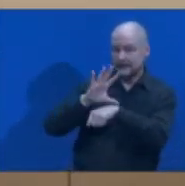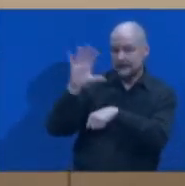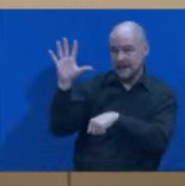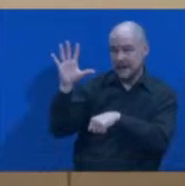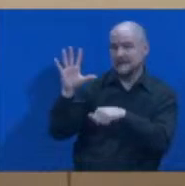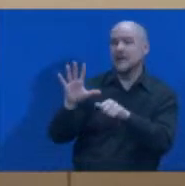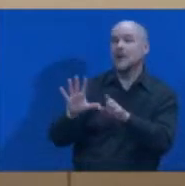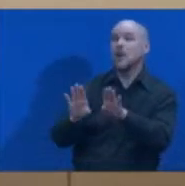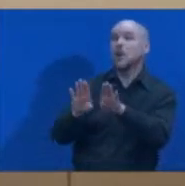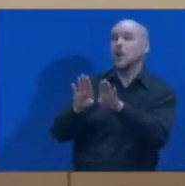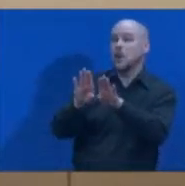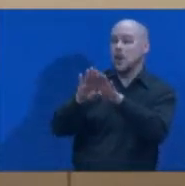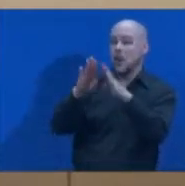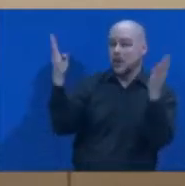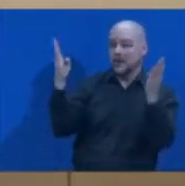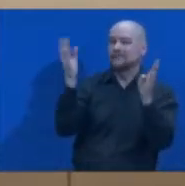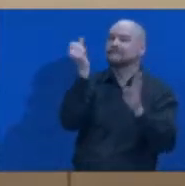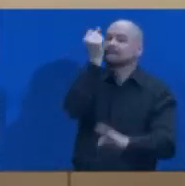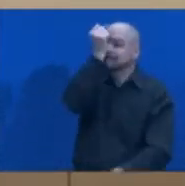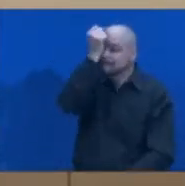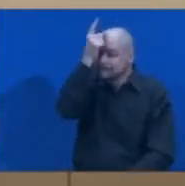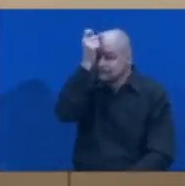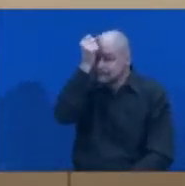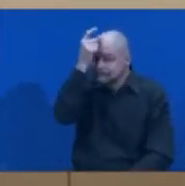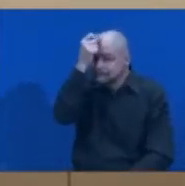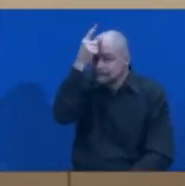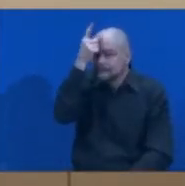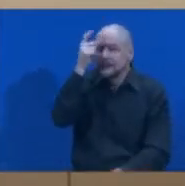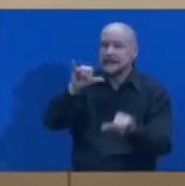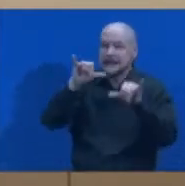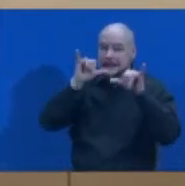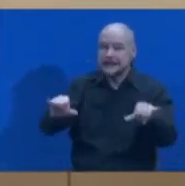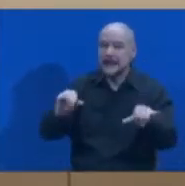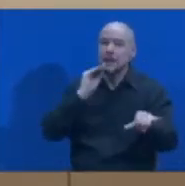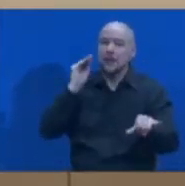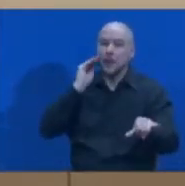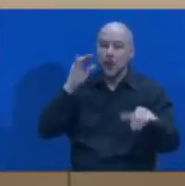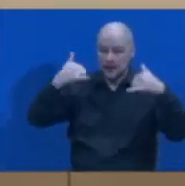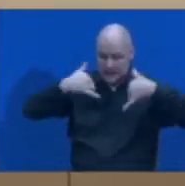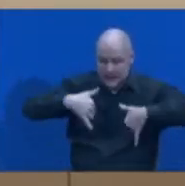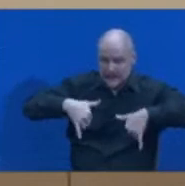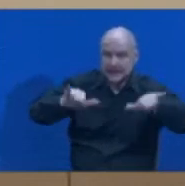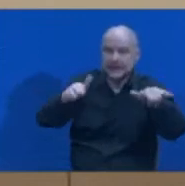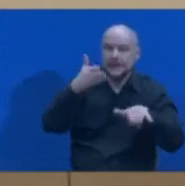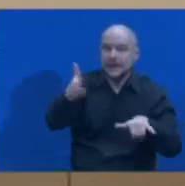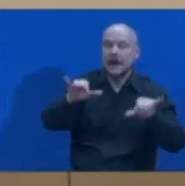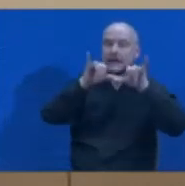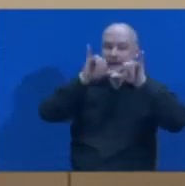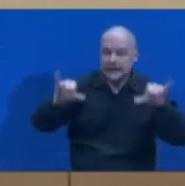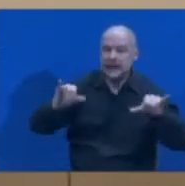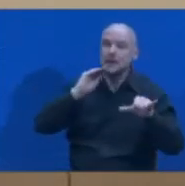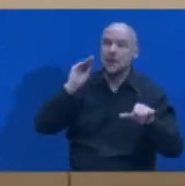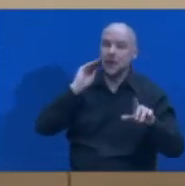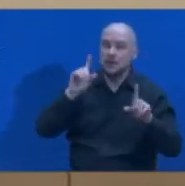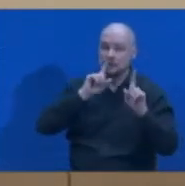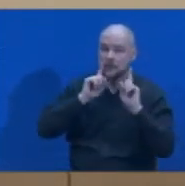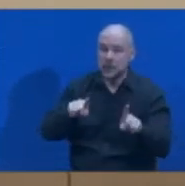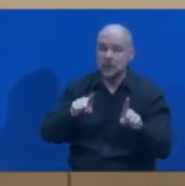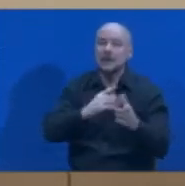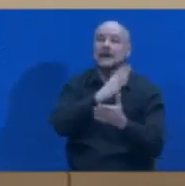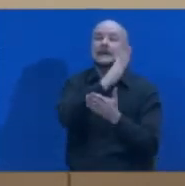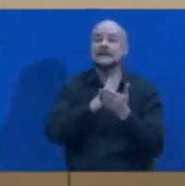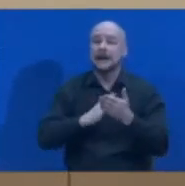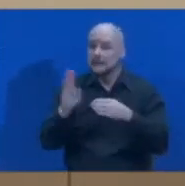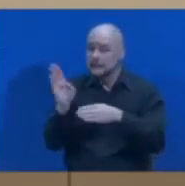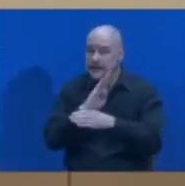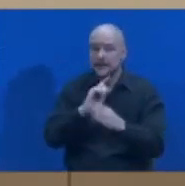afternoon, you need to understand that the stay-at-home order is still in place. Those businesses are opening